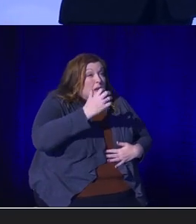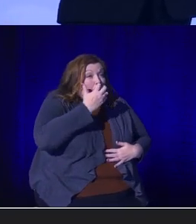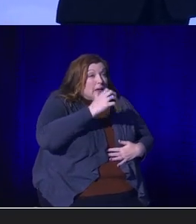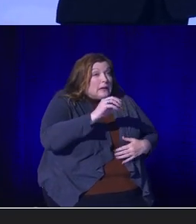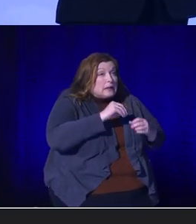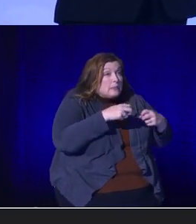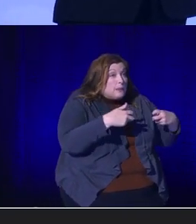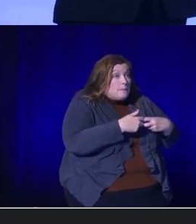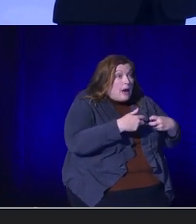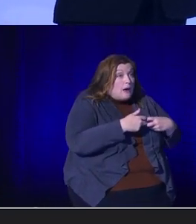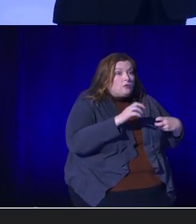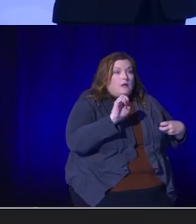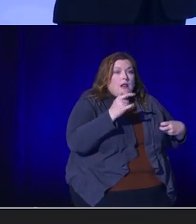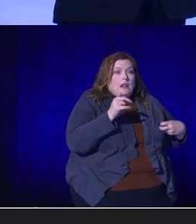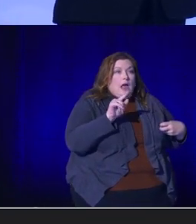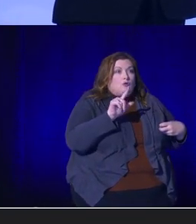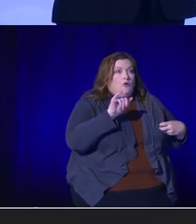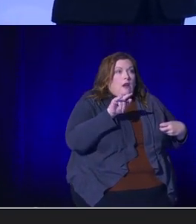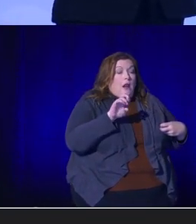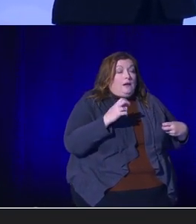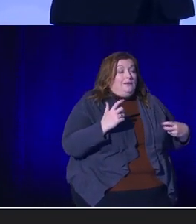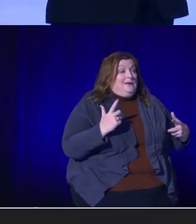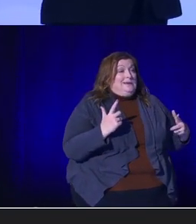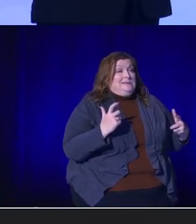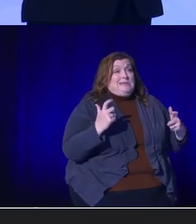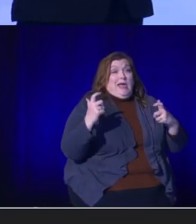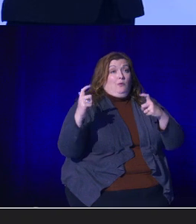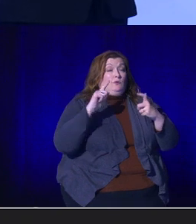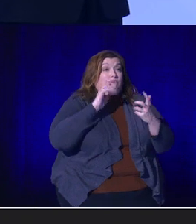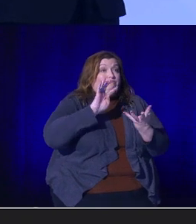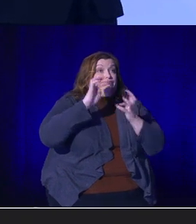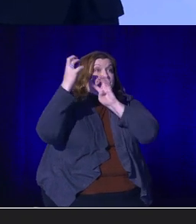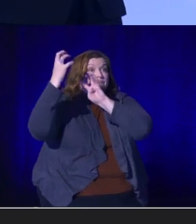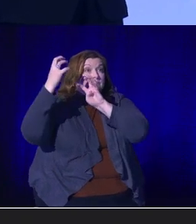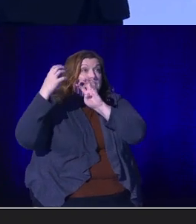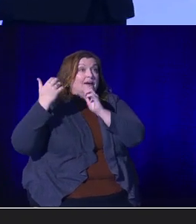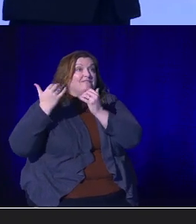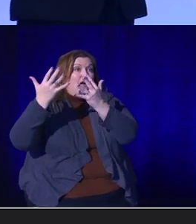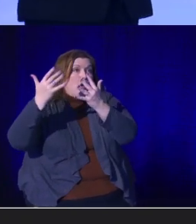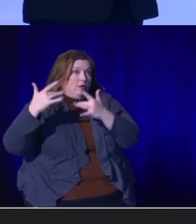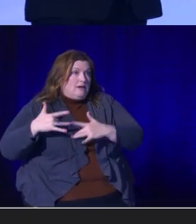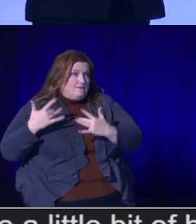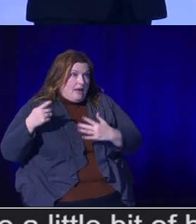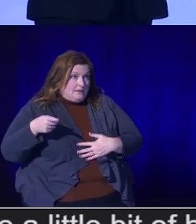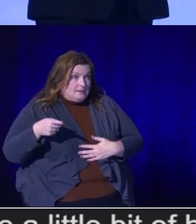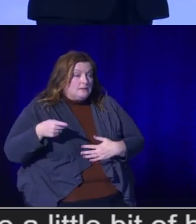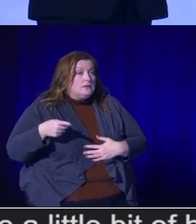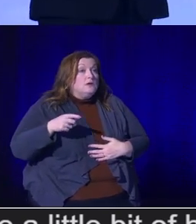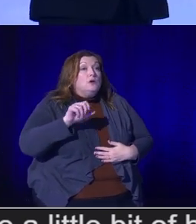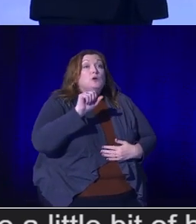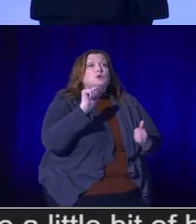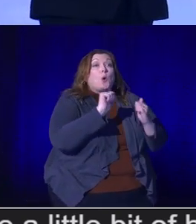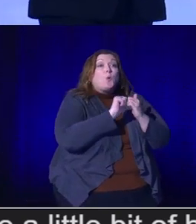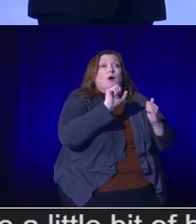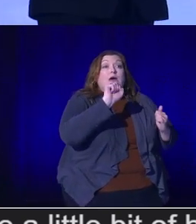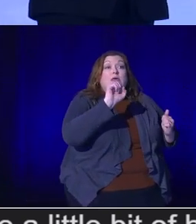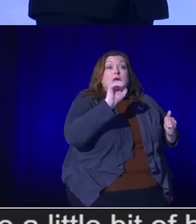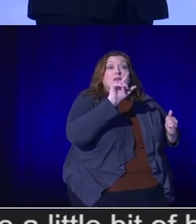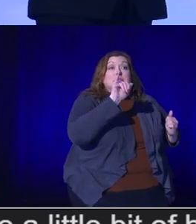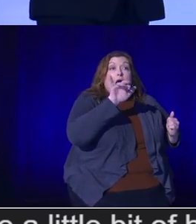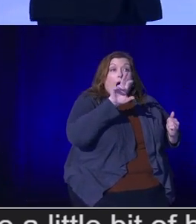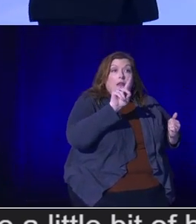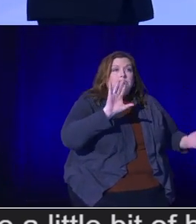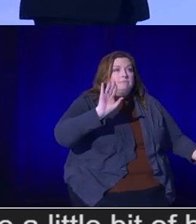the electrolyte really accelerates the battery going into this catastrophic fire event. And so solid electrolytes